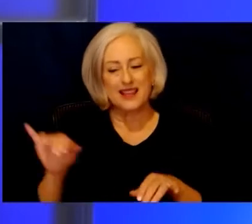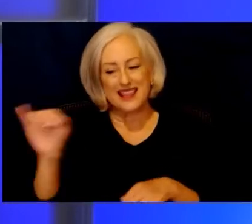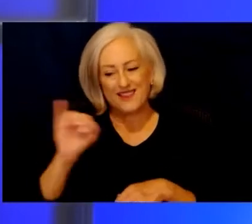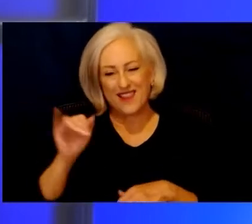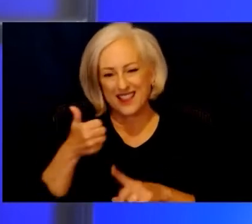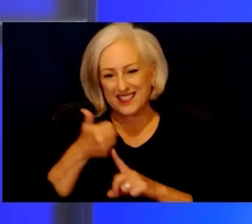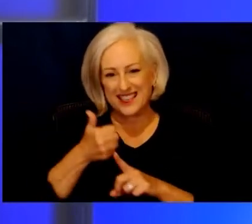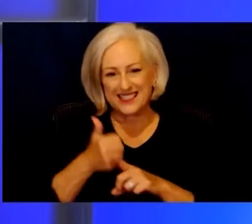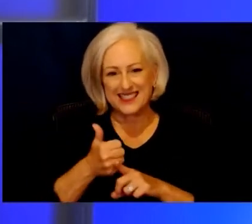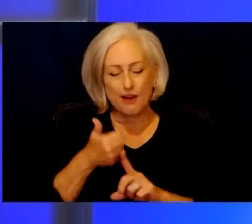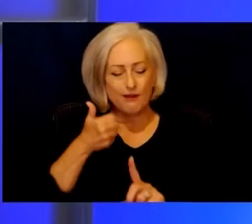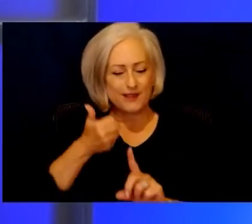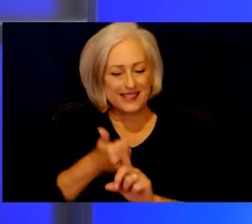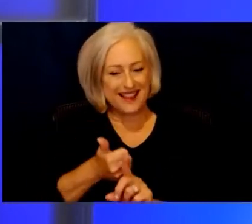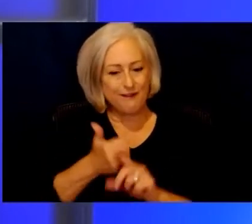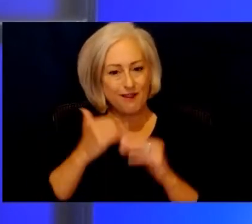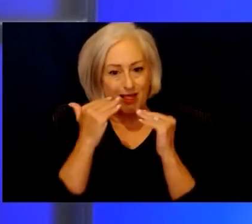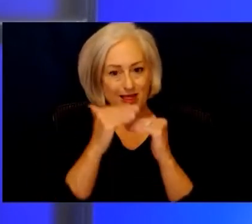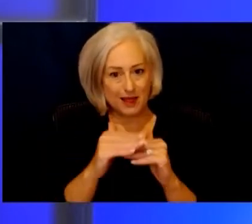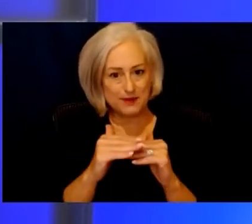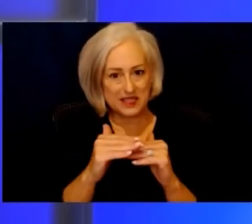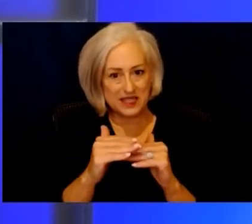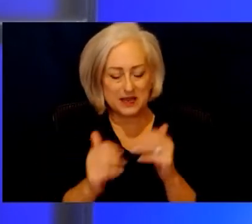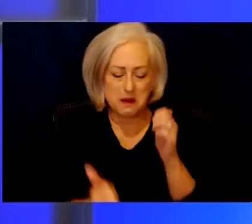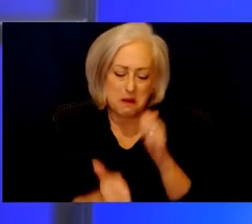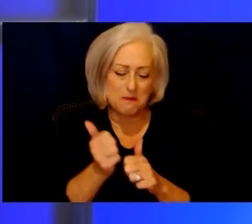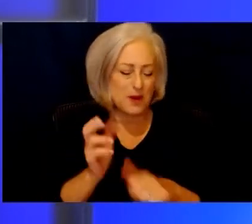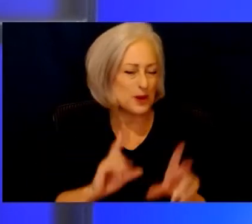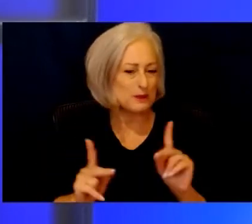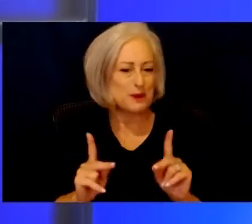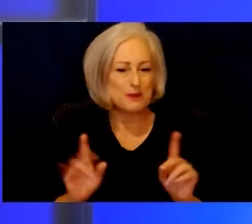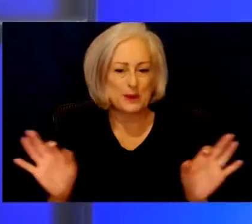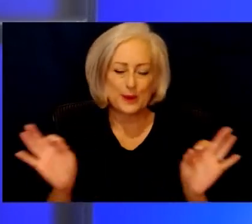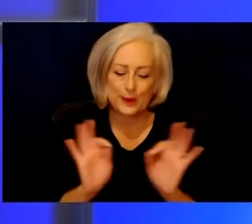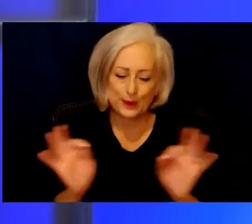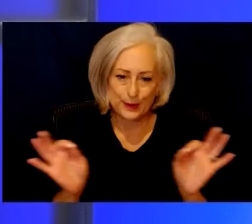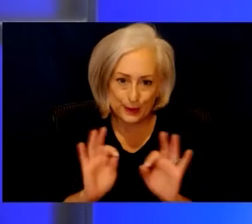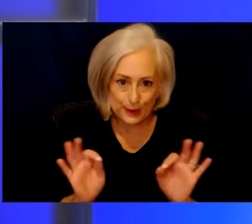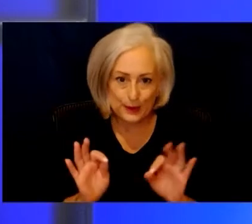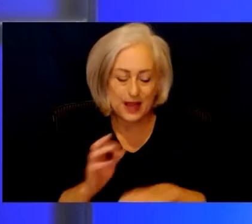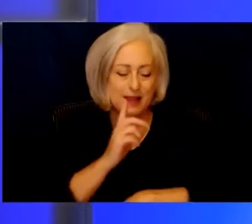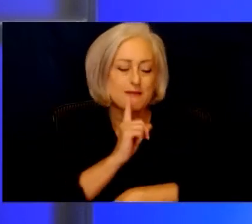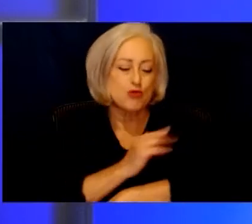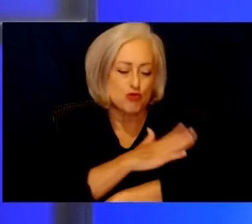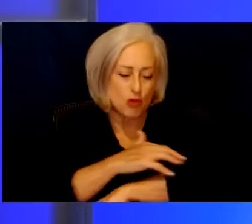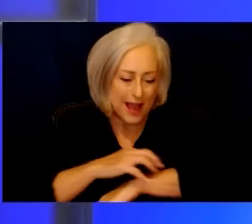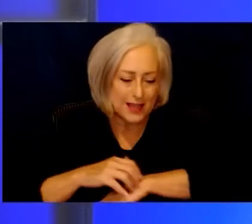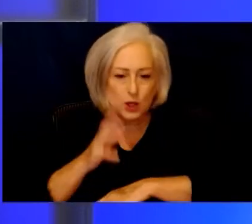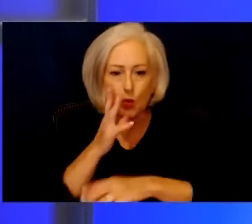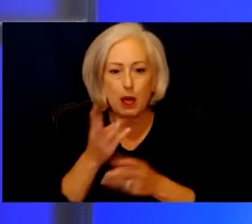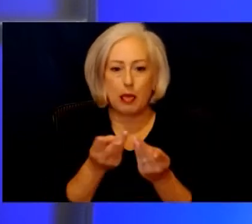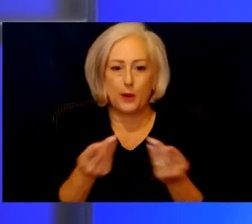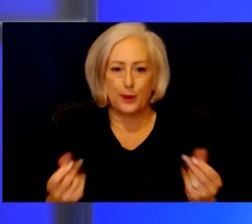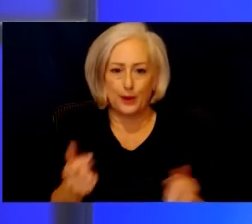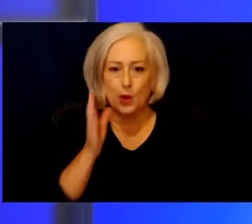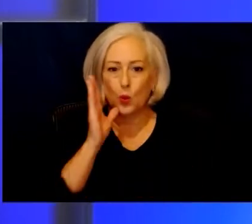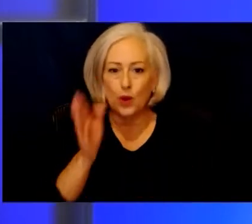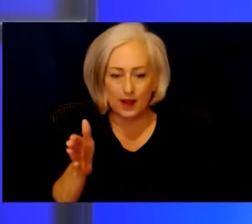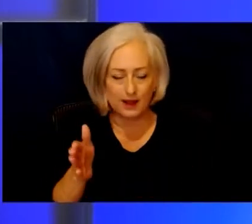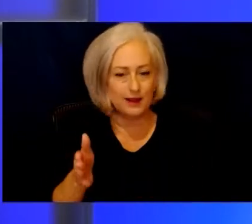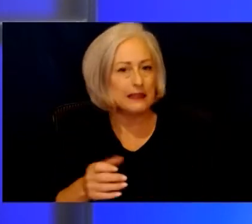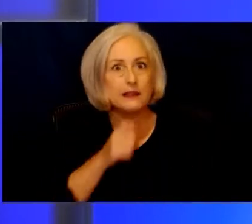have any major problems. The rash and the symptoms are going to go away. So there's certainly no need to start thinking about any